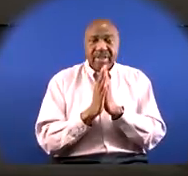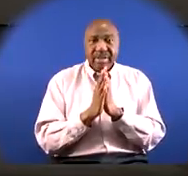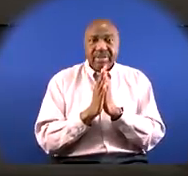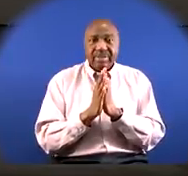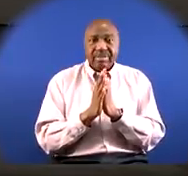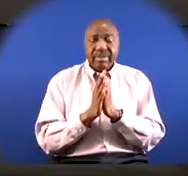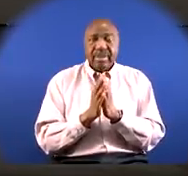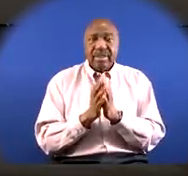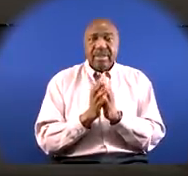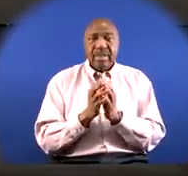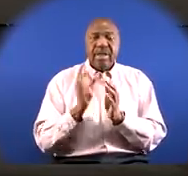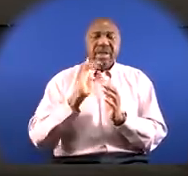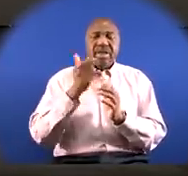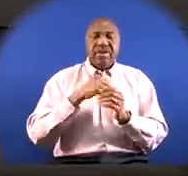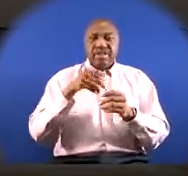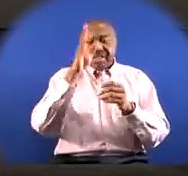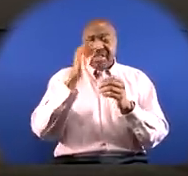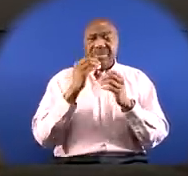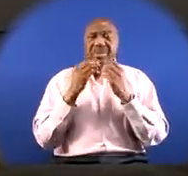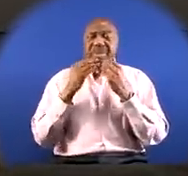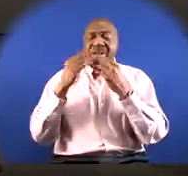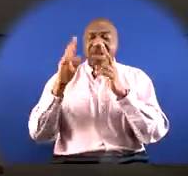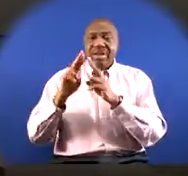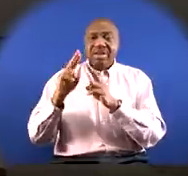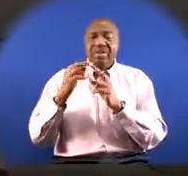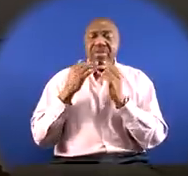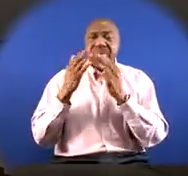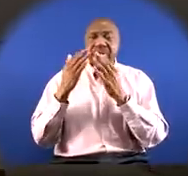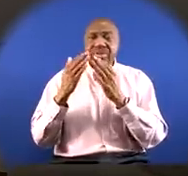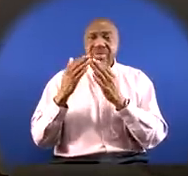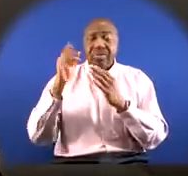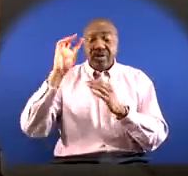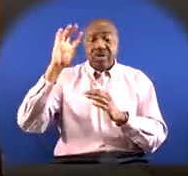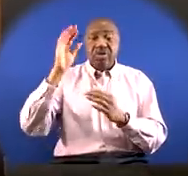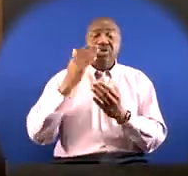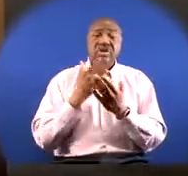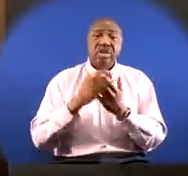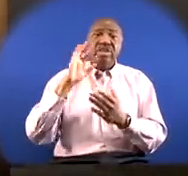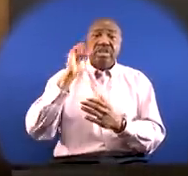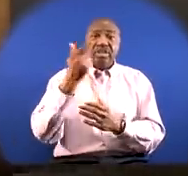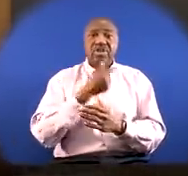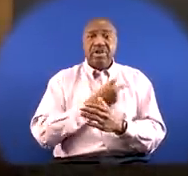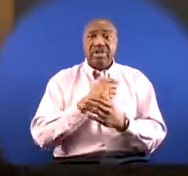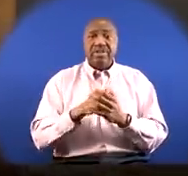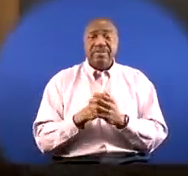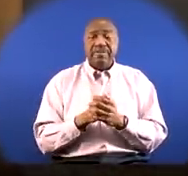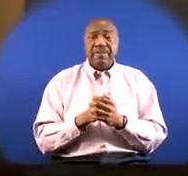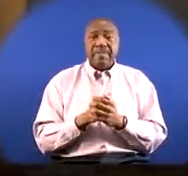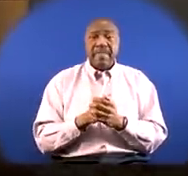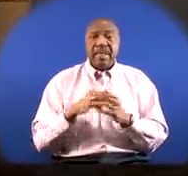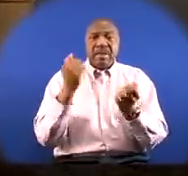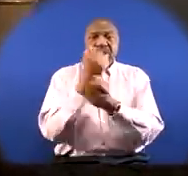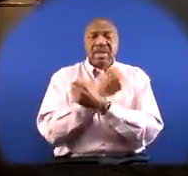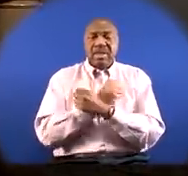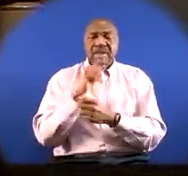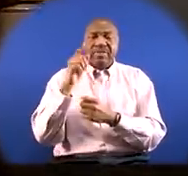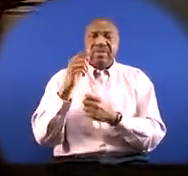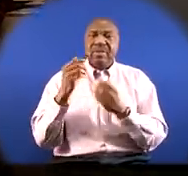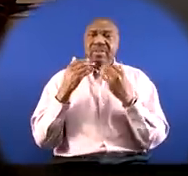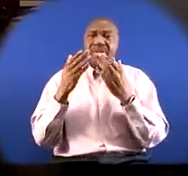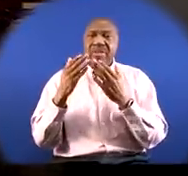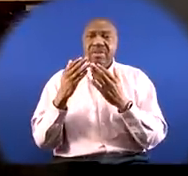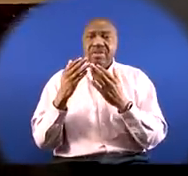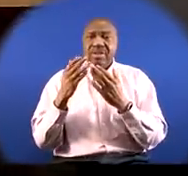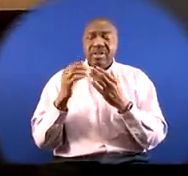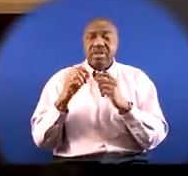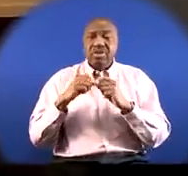pray. Gracious God, how we honor you and praise you for your goodness and your grace. We love you and thank you for the wonderful ways by which